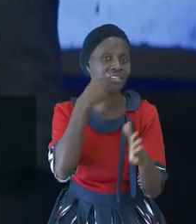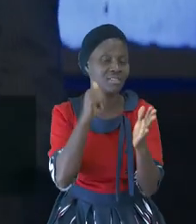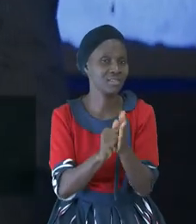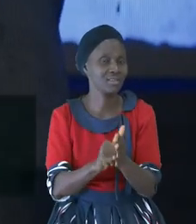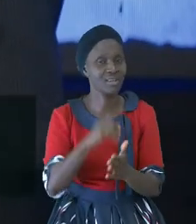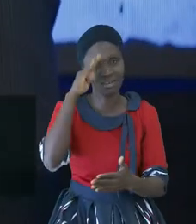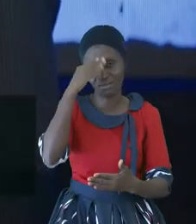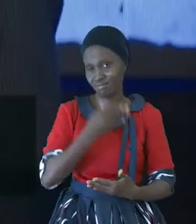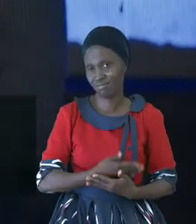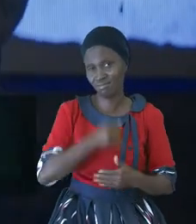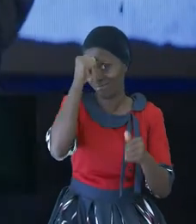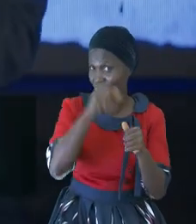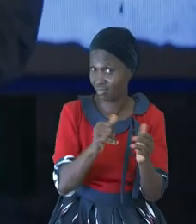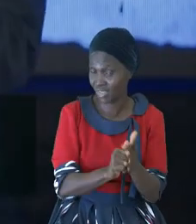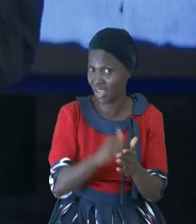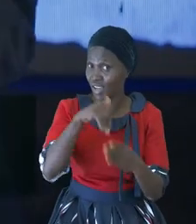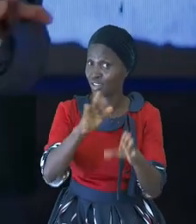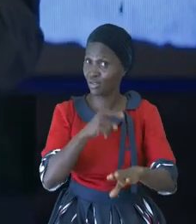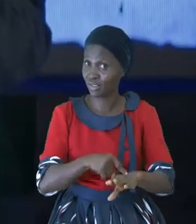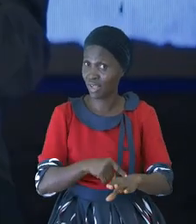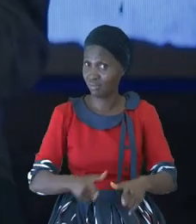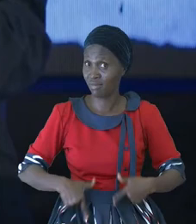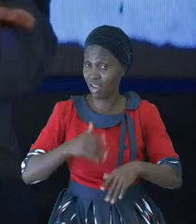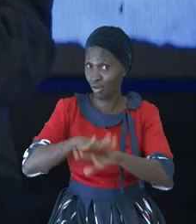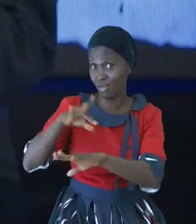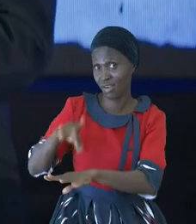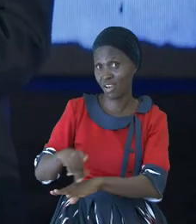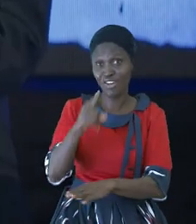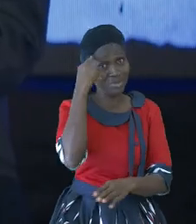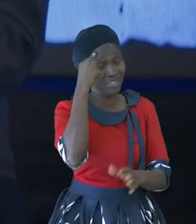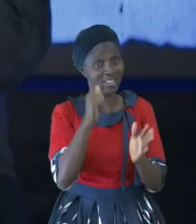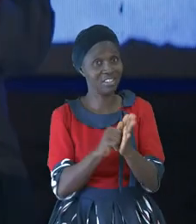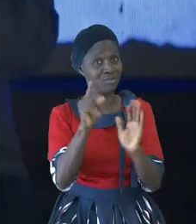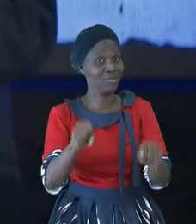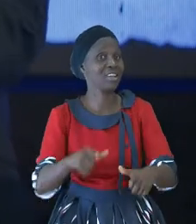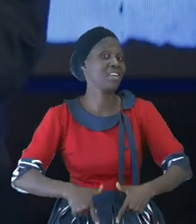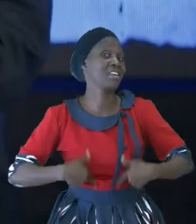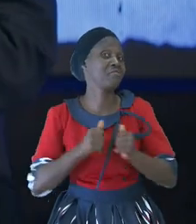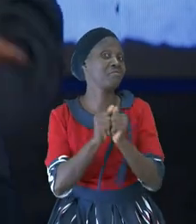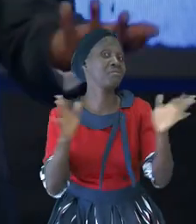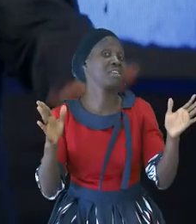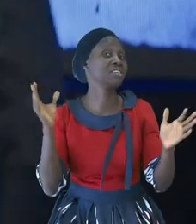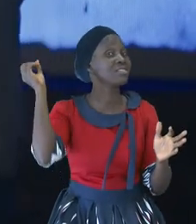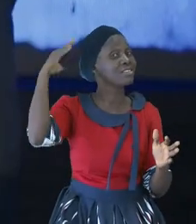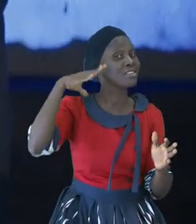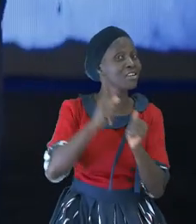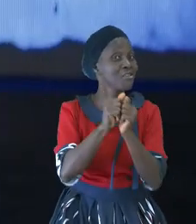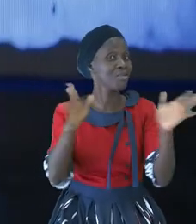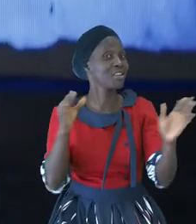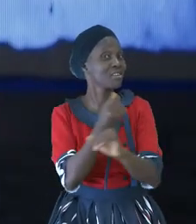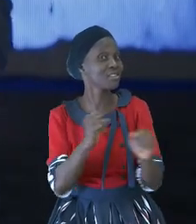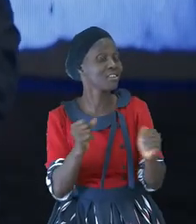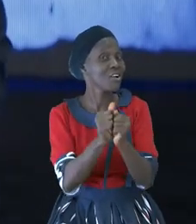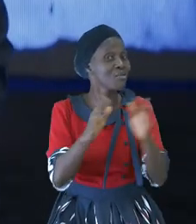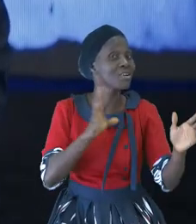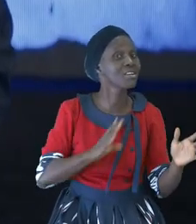thy lifetime you thought you could live without Christ, without grace, without salvation, only